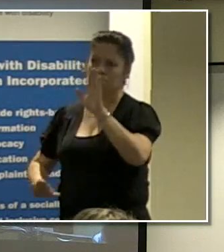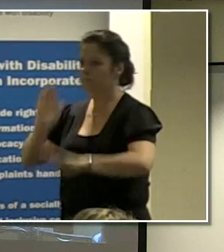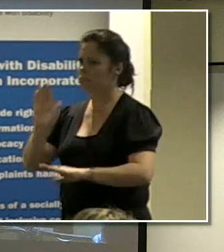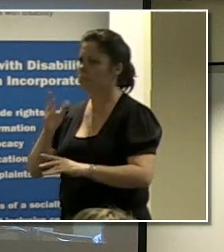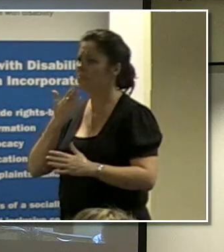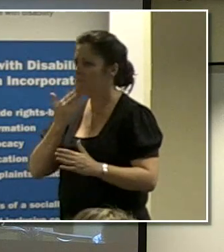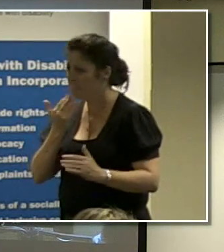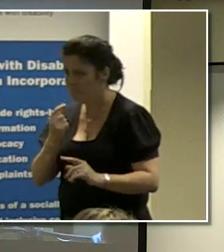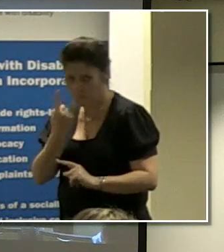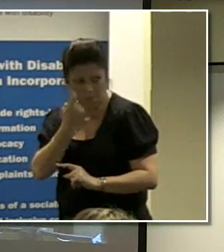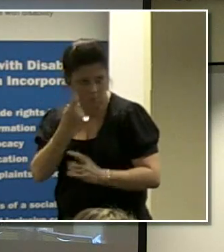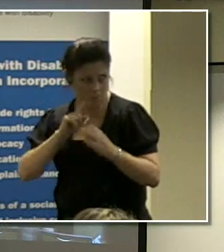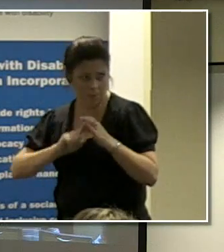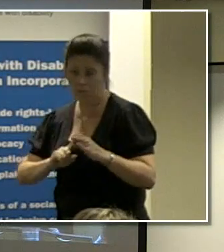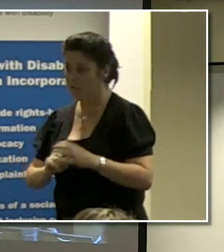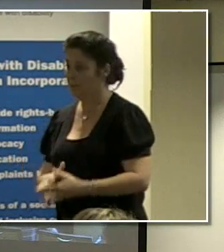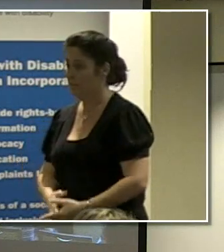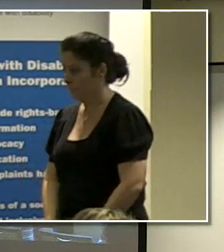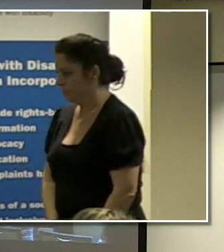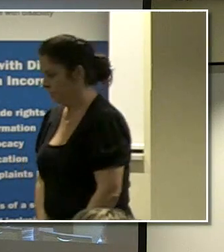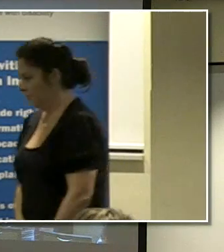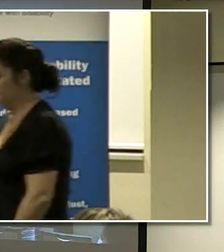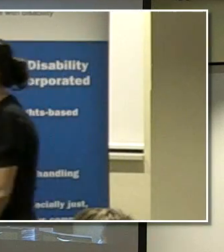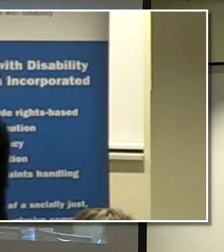So just here.